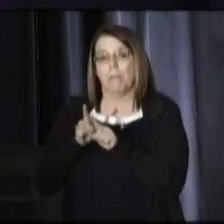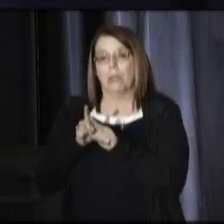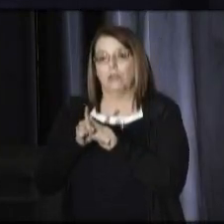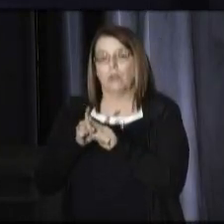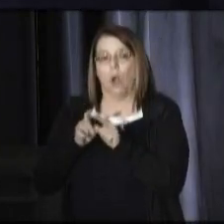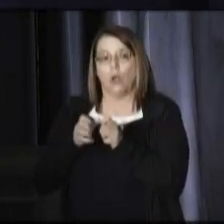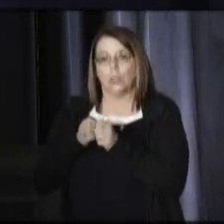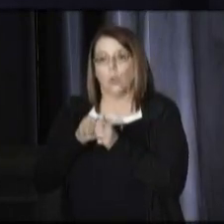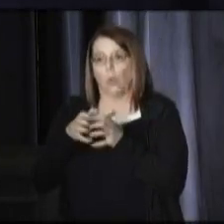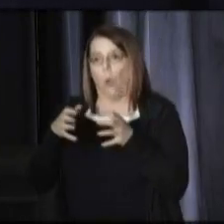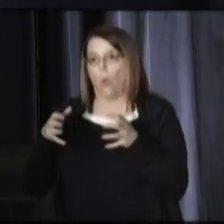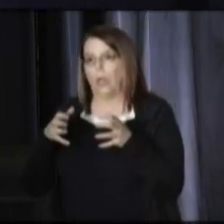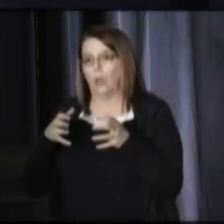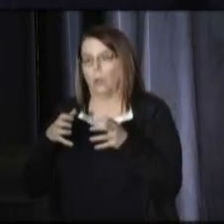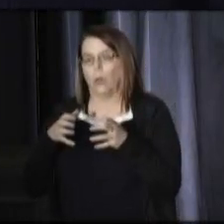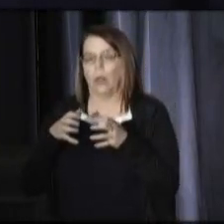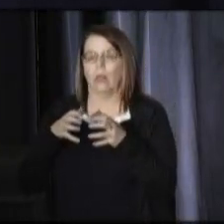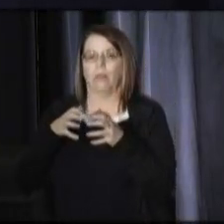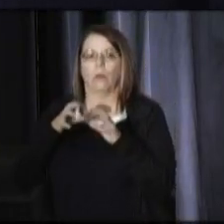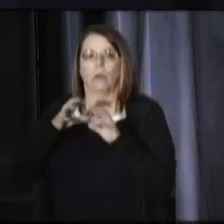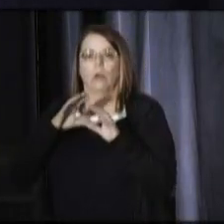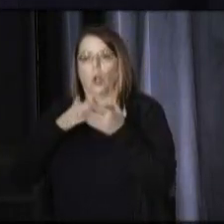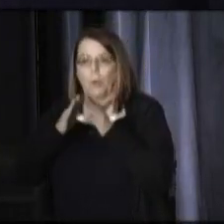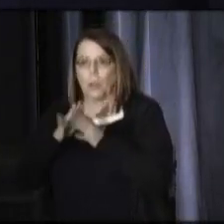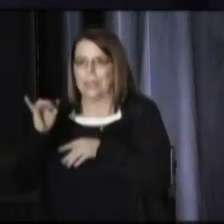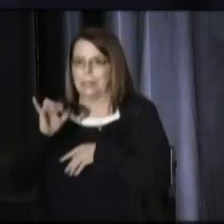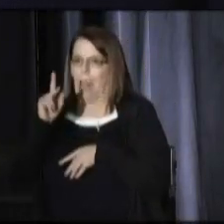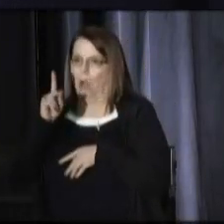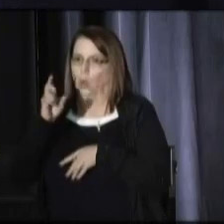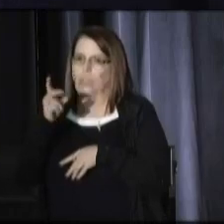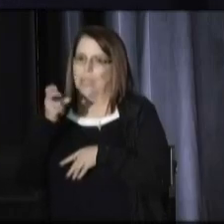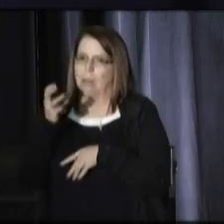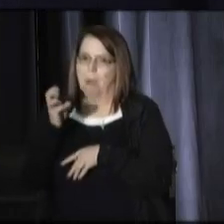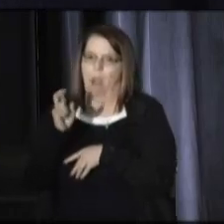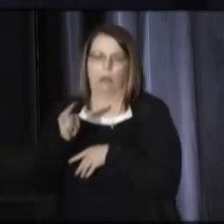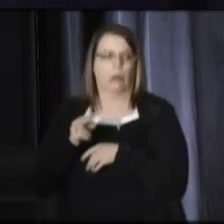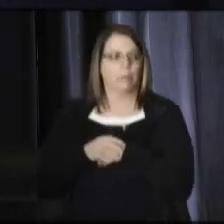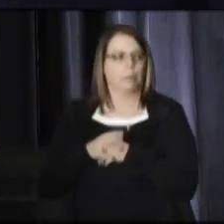Thank you, Kyle, and thanks for all of you who are here today. I